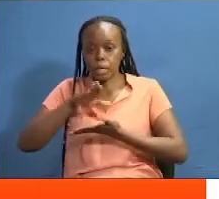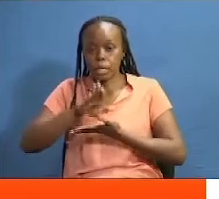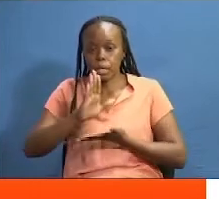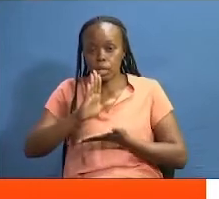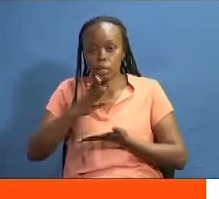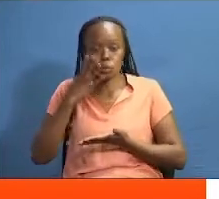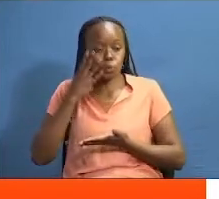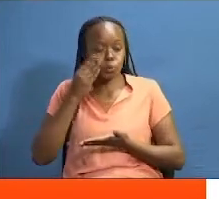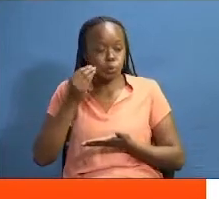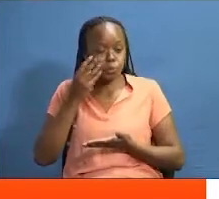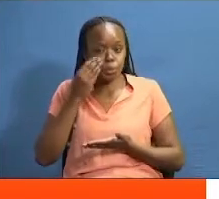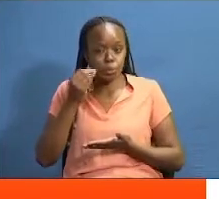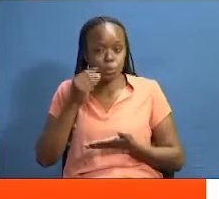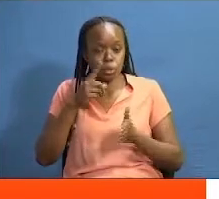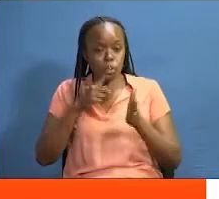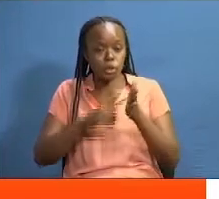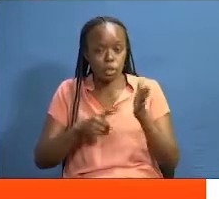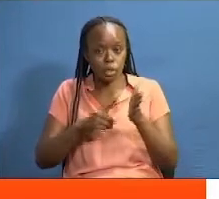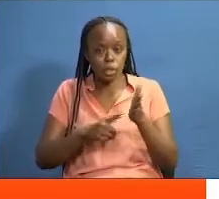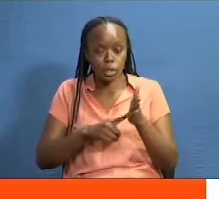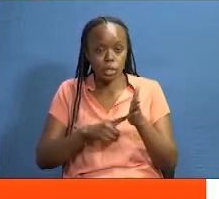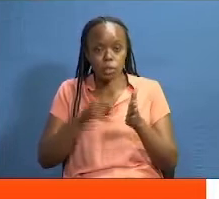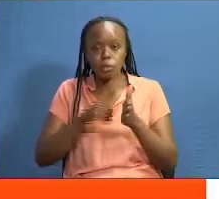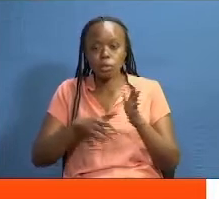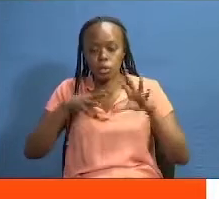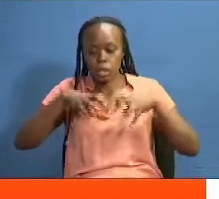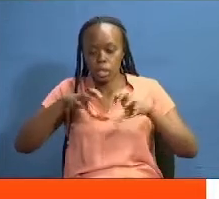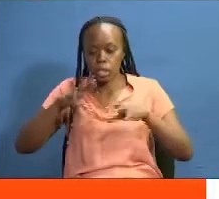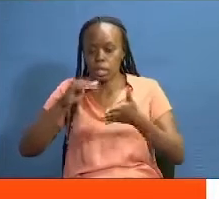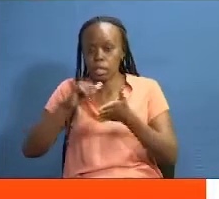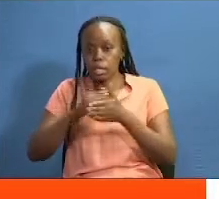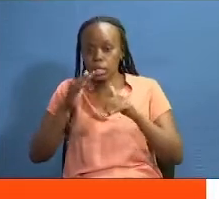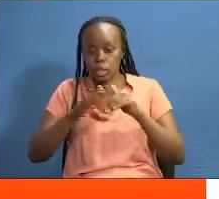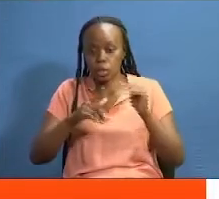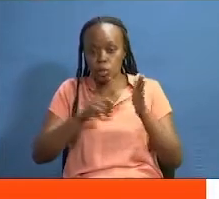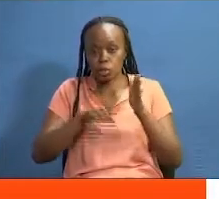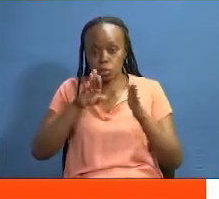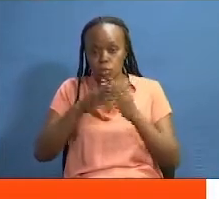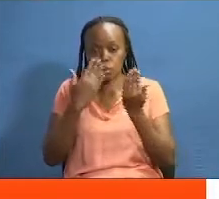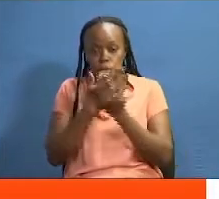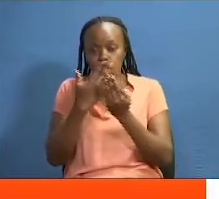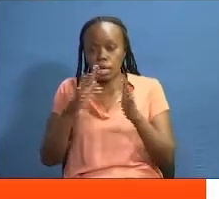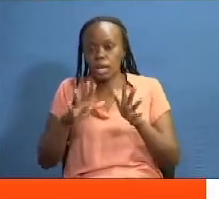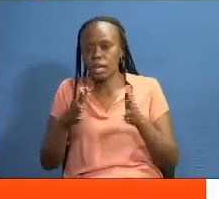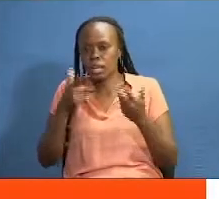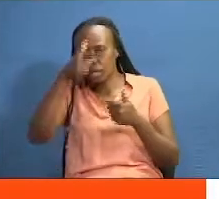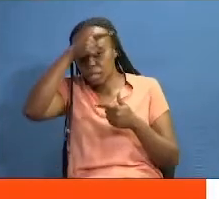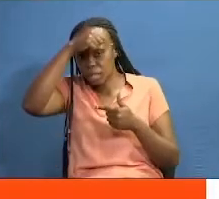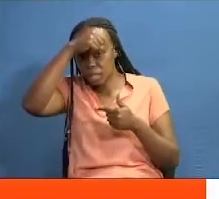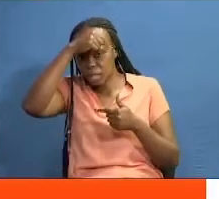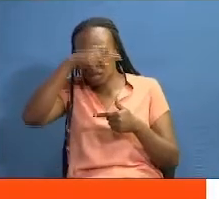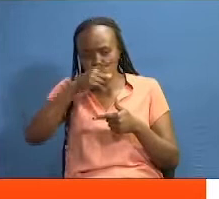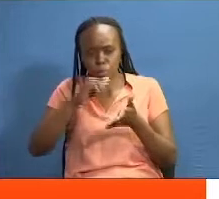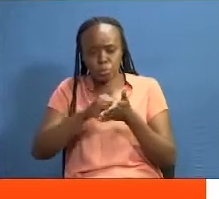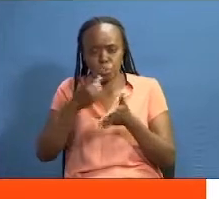their experience, based on what the productivity, what you can do, than what you have in your papers. How should graduates prepare for this?